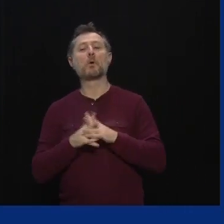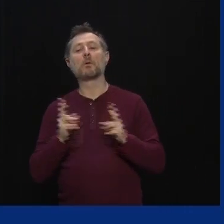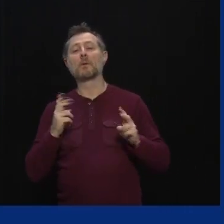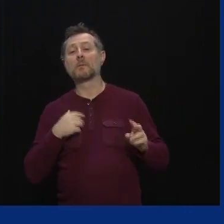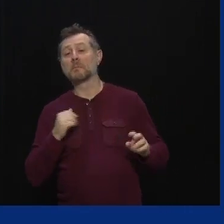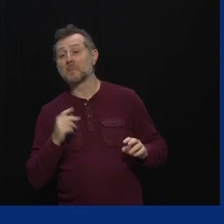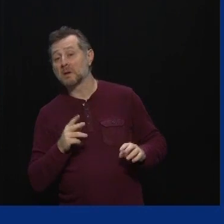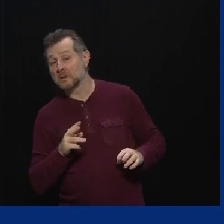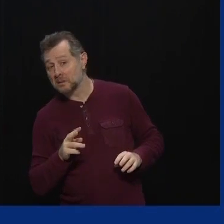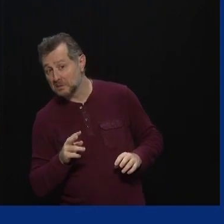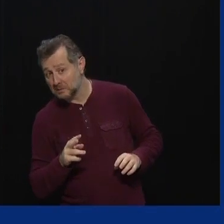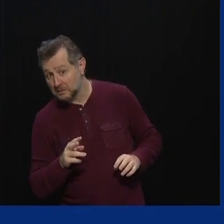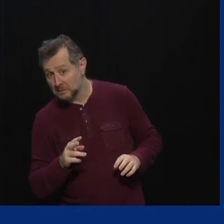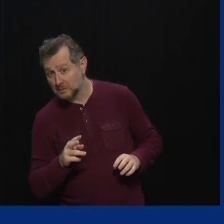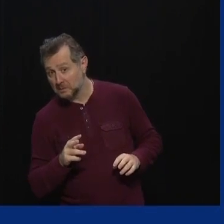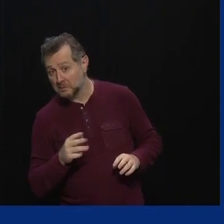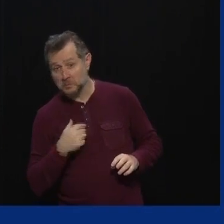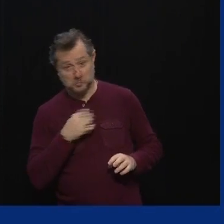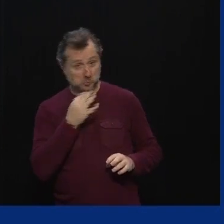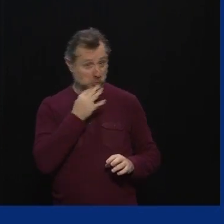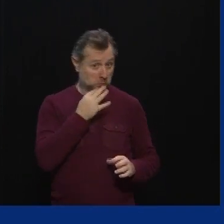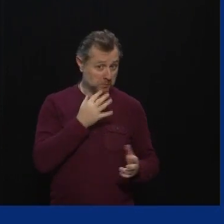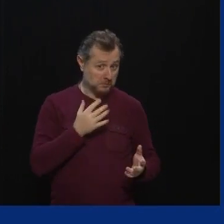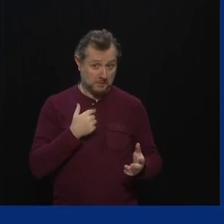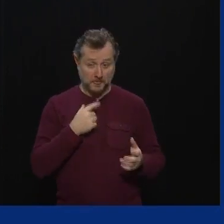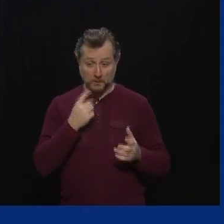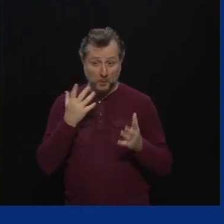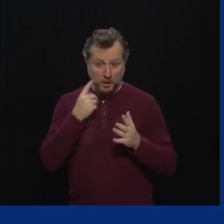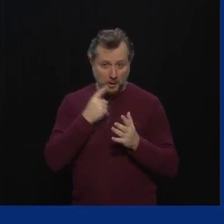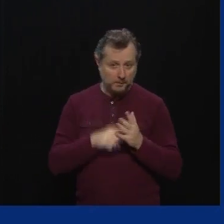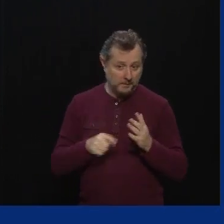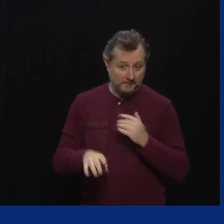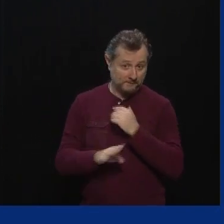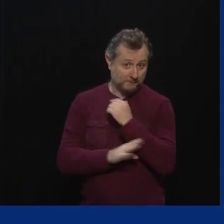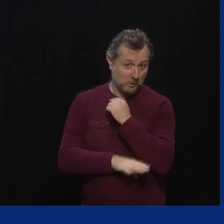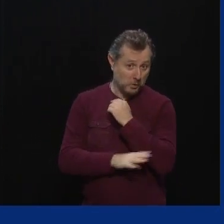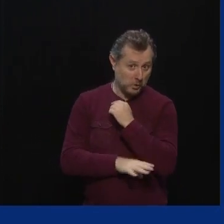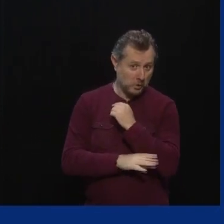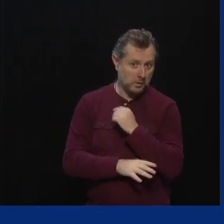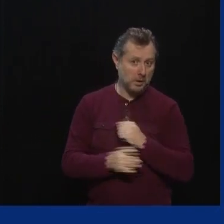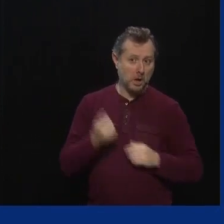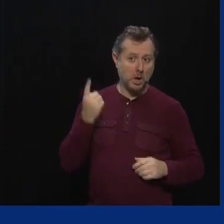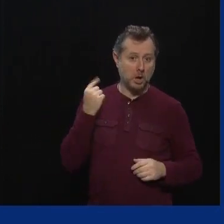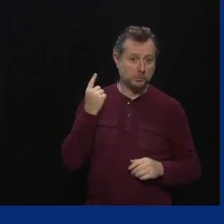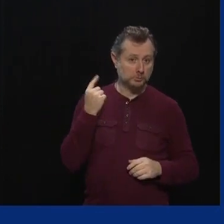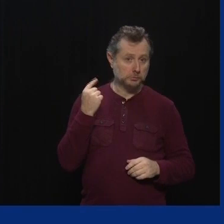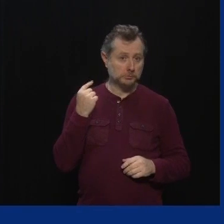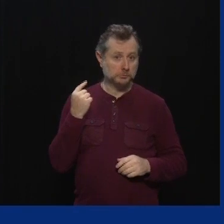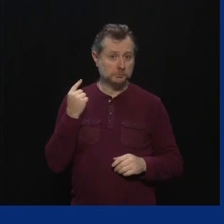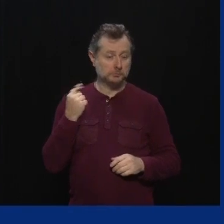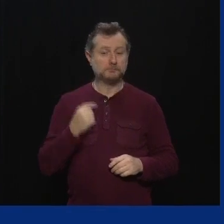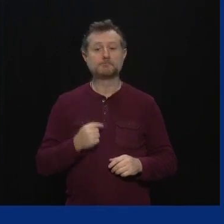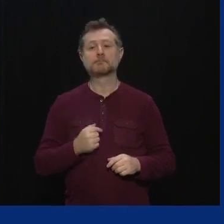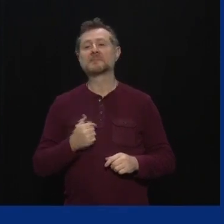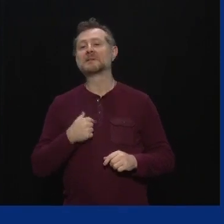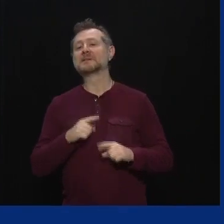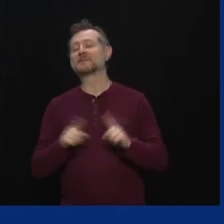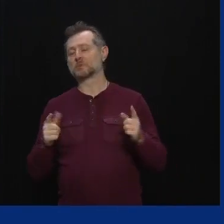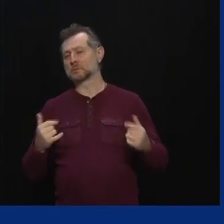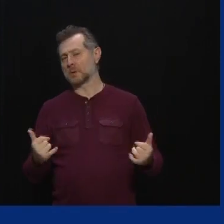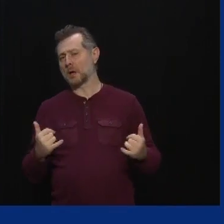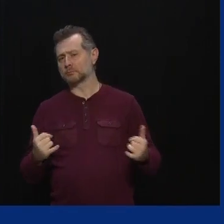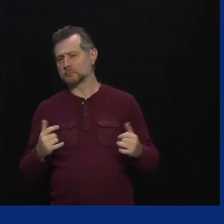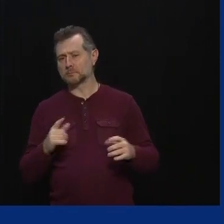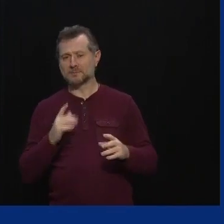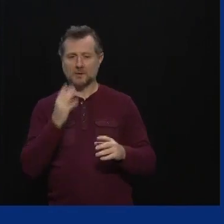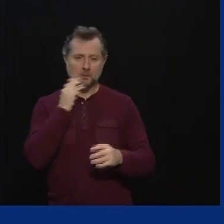times now, what happened with the fall last year. Different scenario, more people are vaccinated, but also I walked the streets. I walked